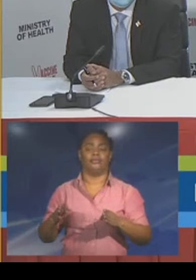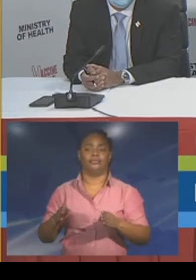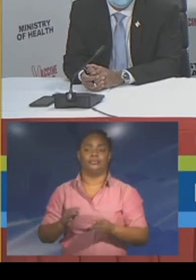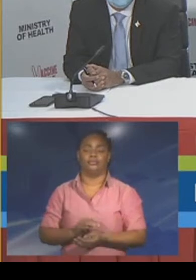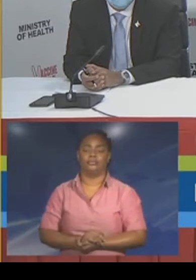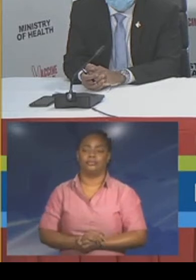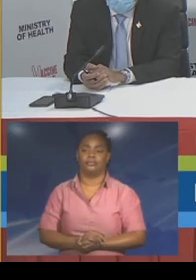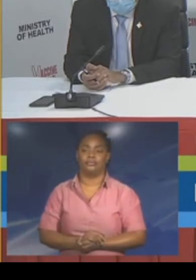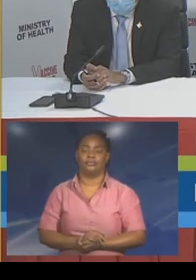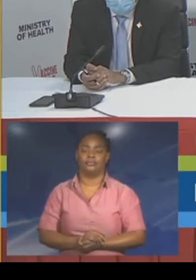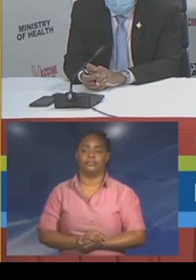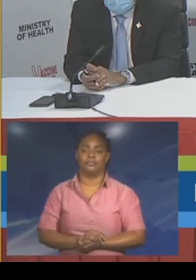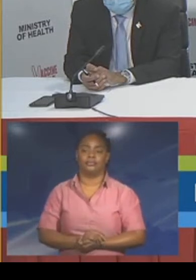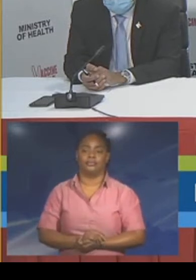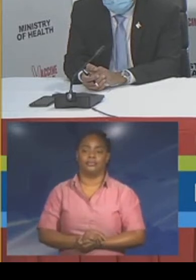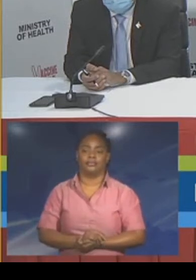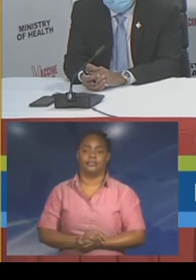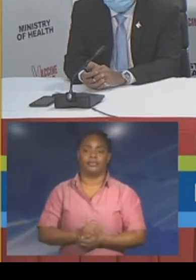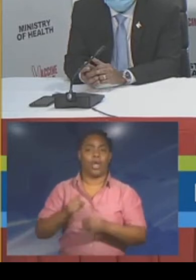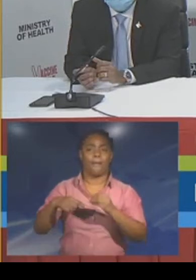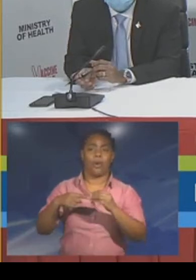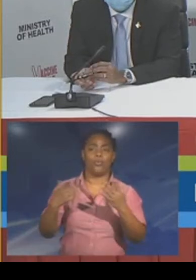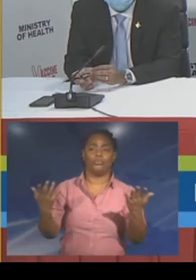of the mask wearing, of